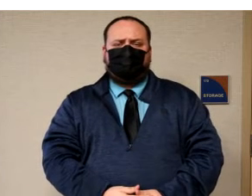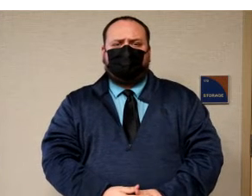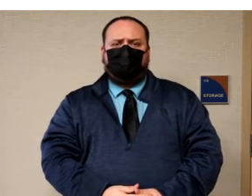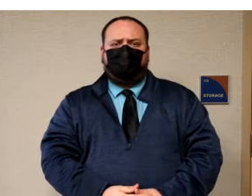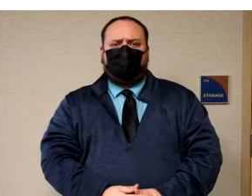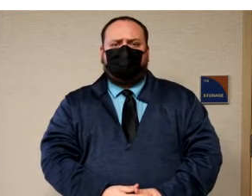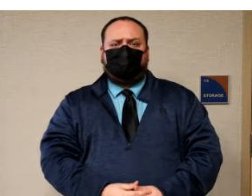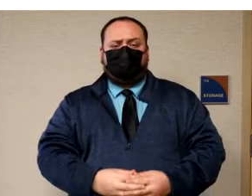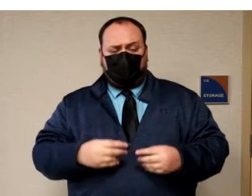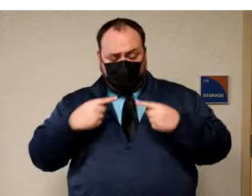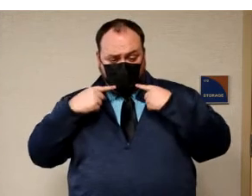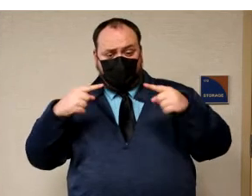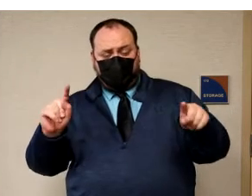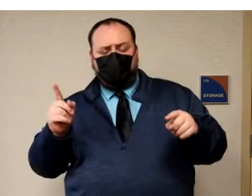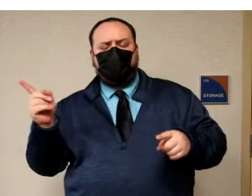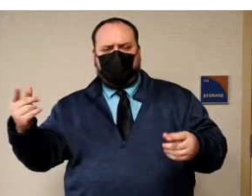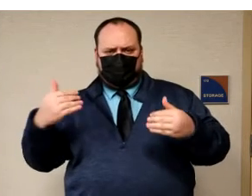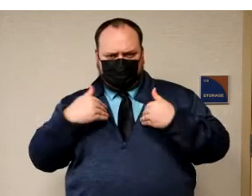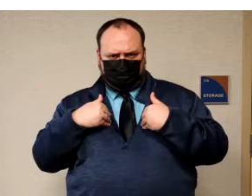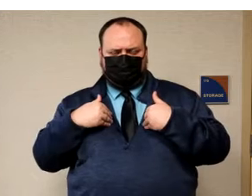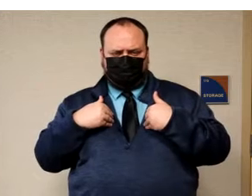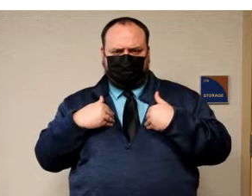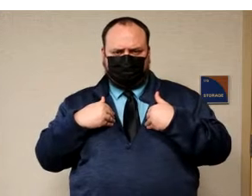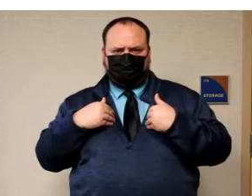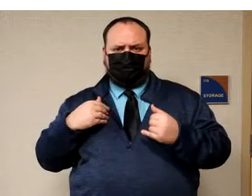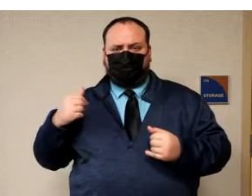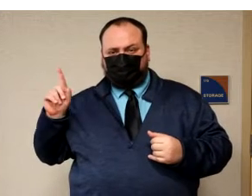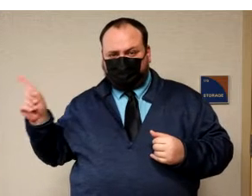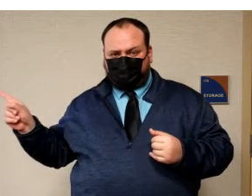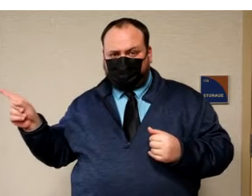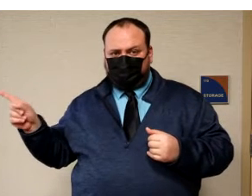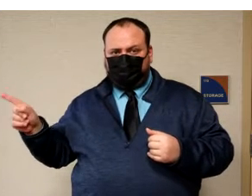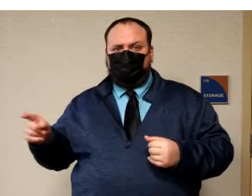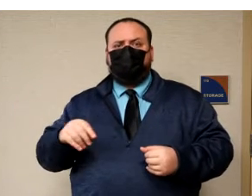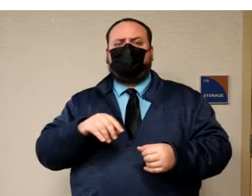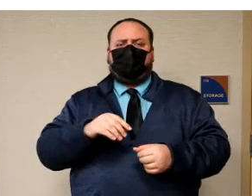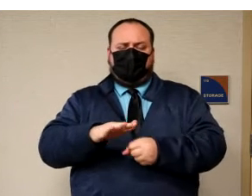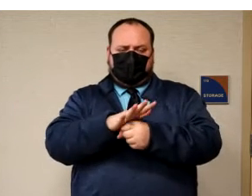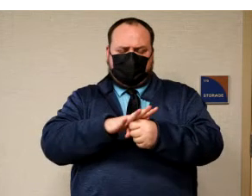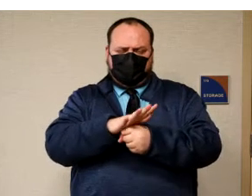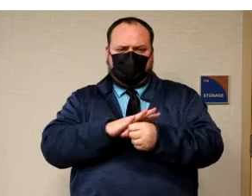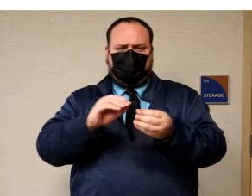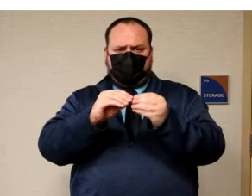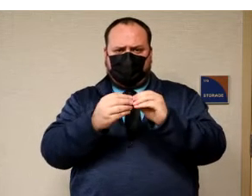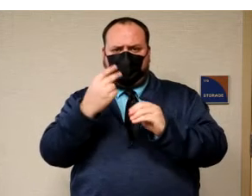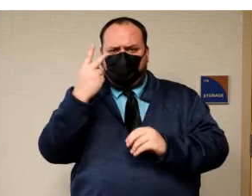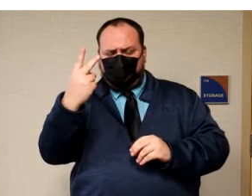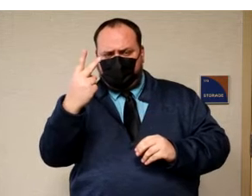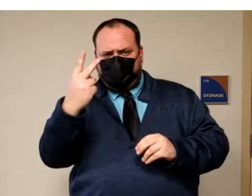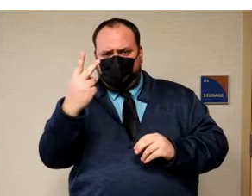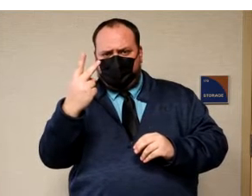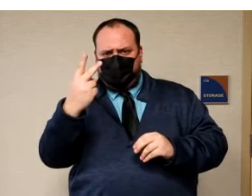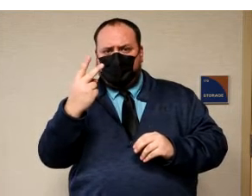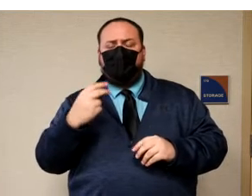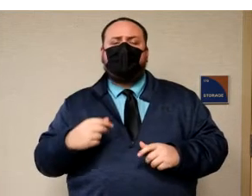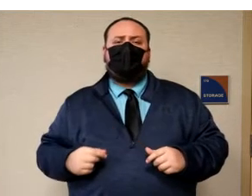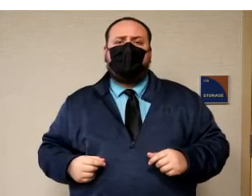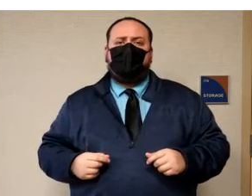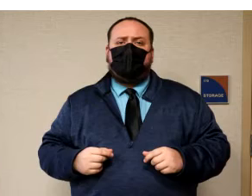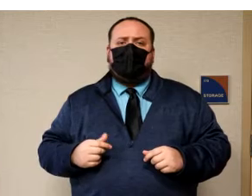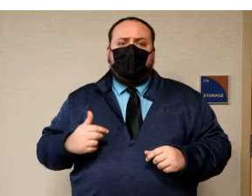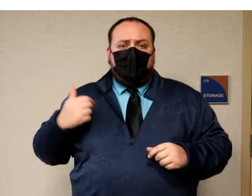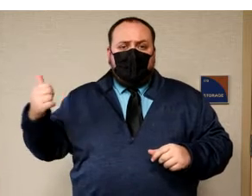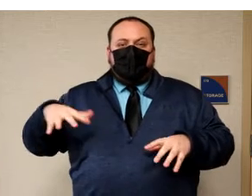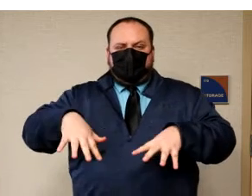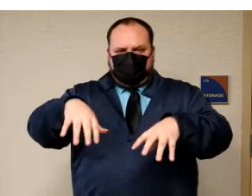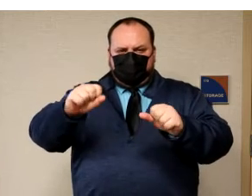And then finally, we have this one that's labeled District 2. Again, takes up a little bit of that kind